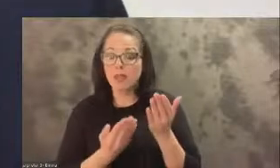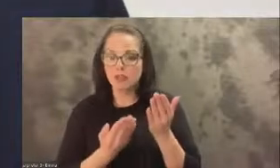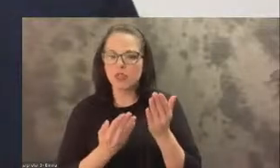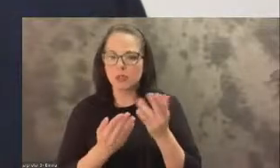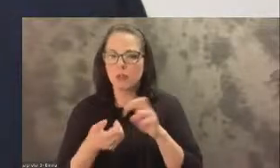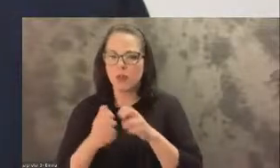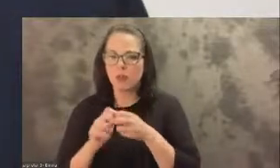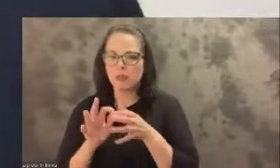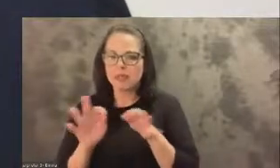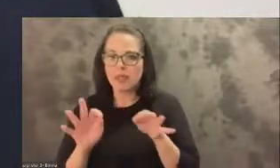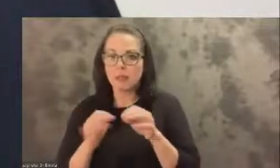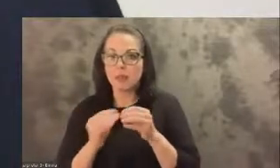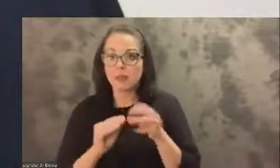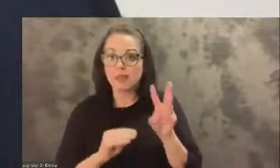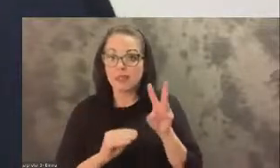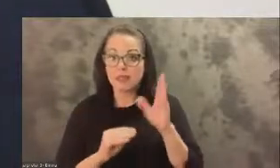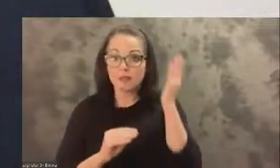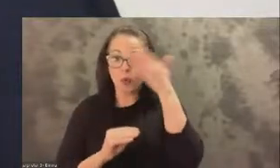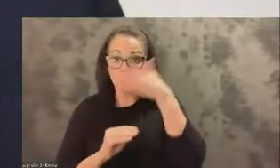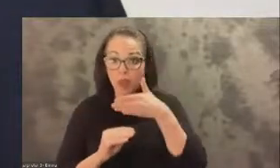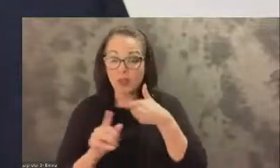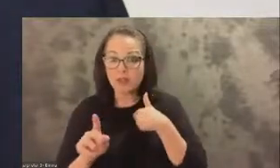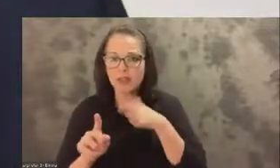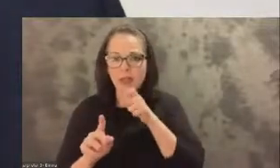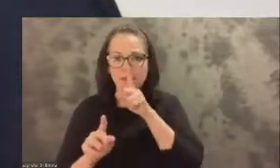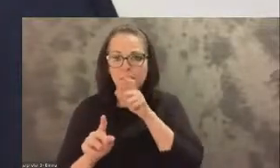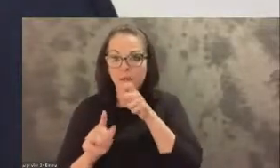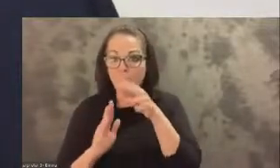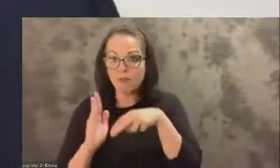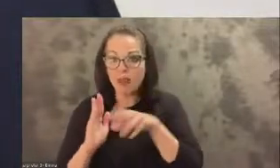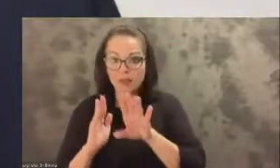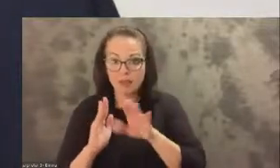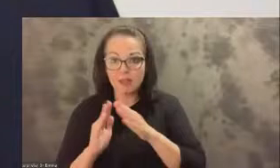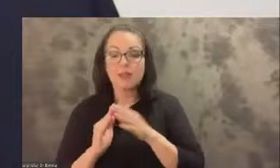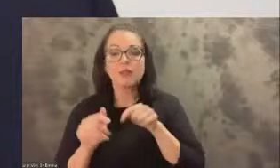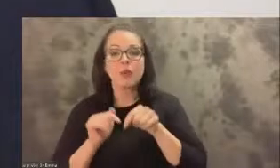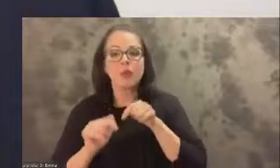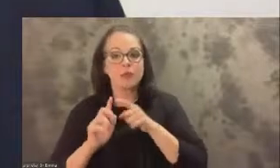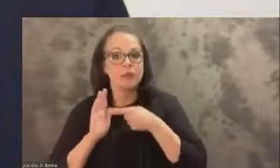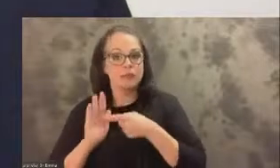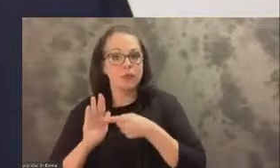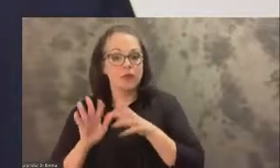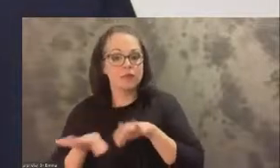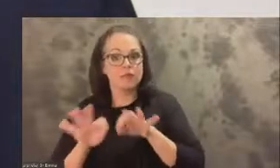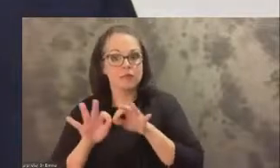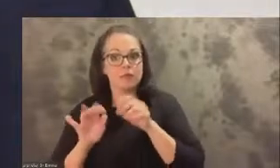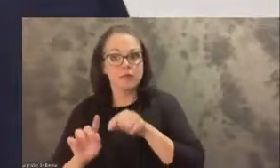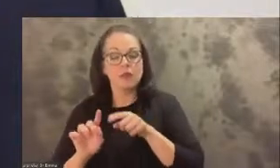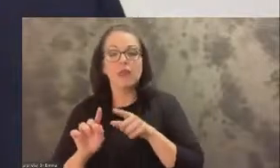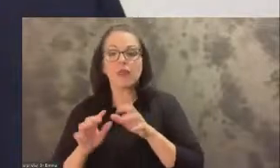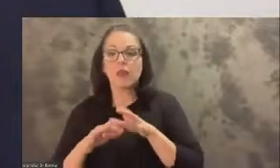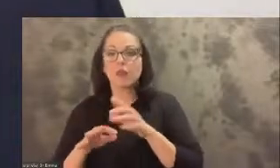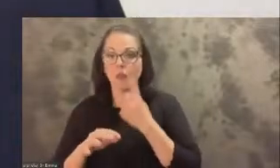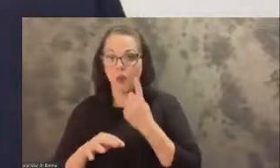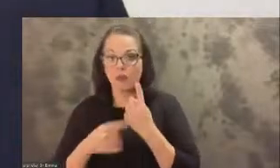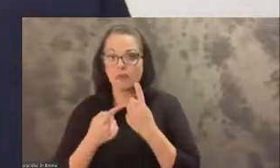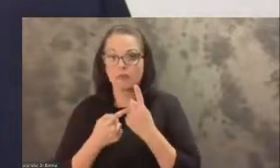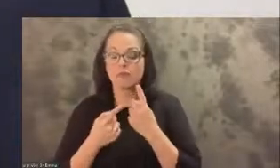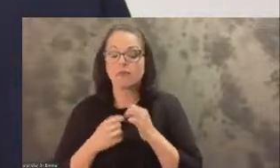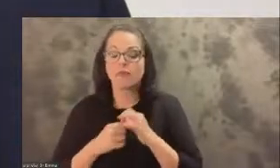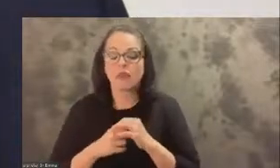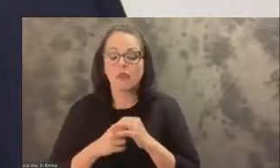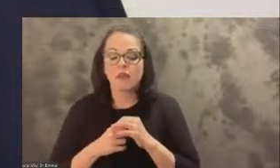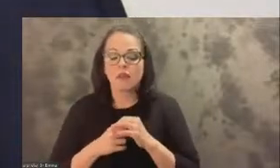6 were overlooked, at least they weren't read. So I just want to point out the importance of at least one of them,